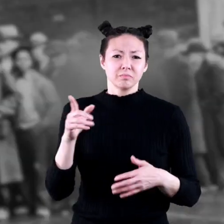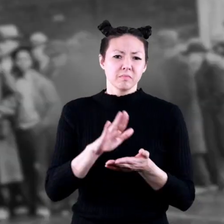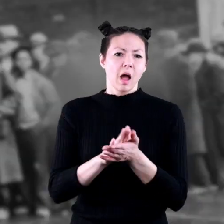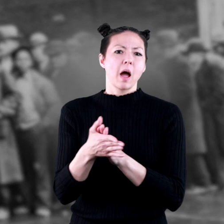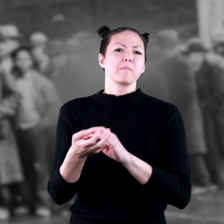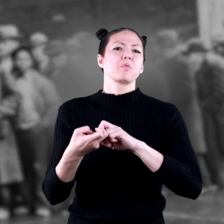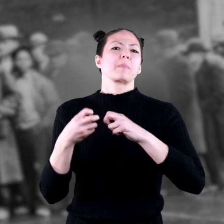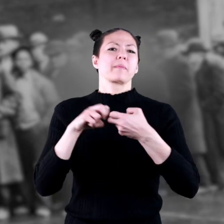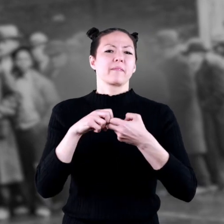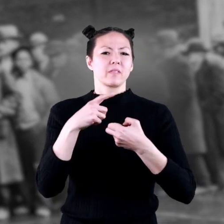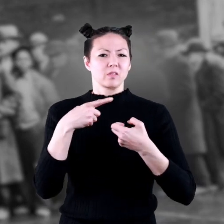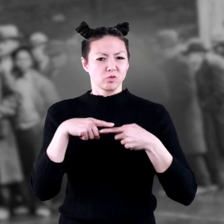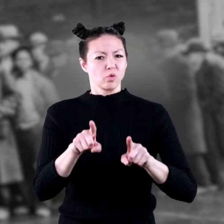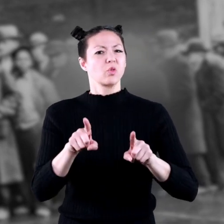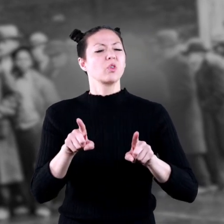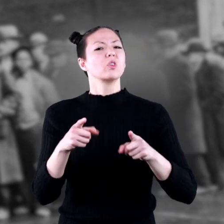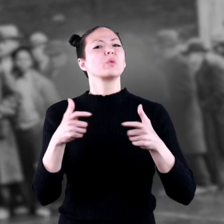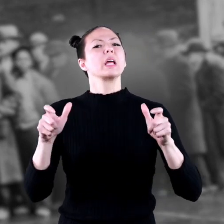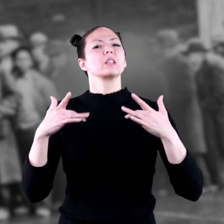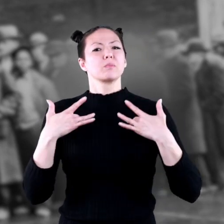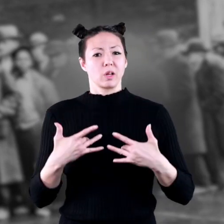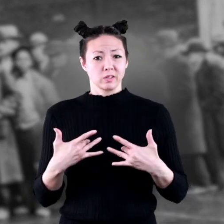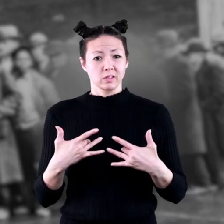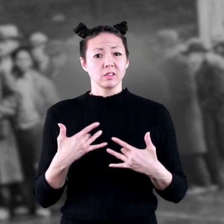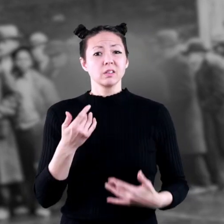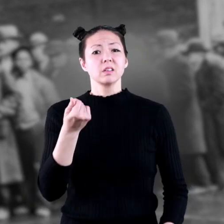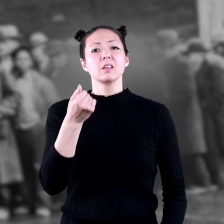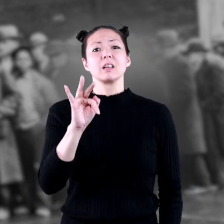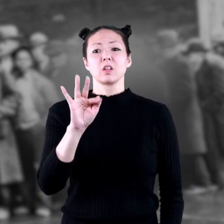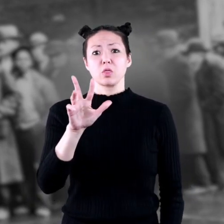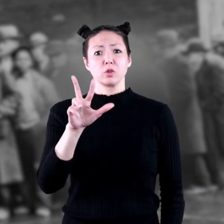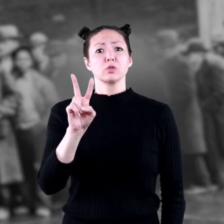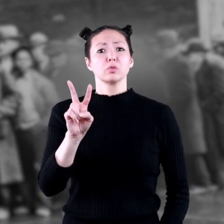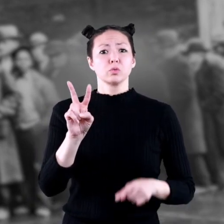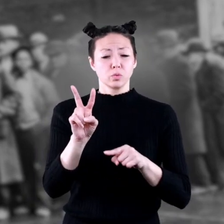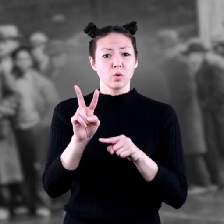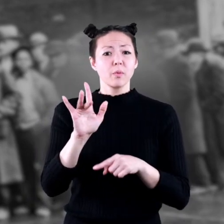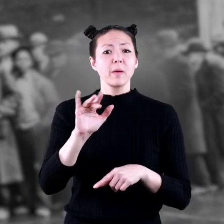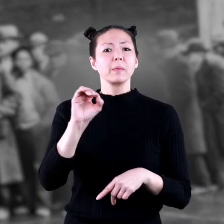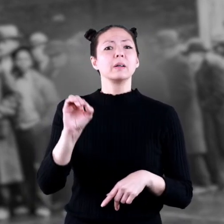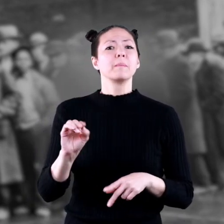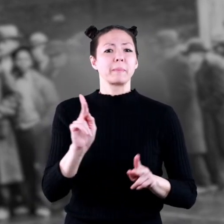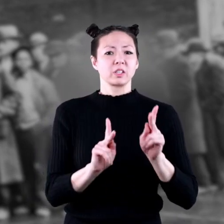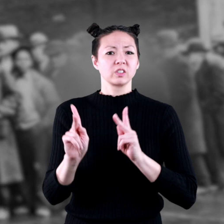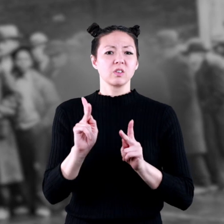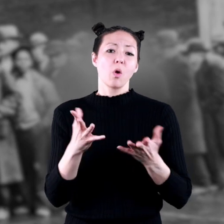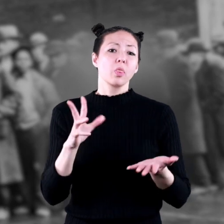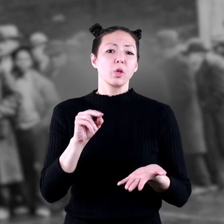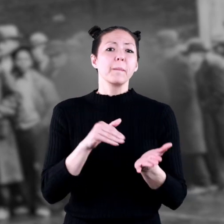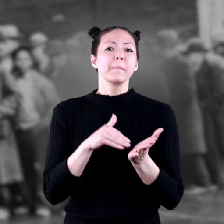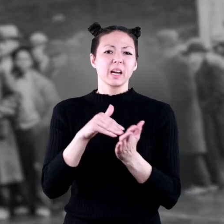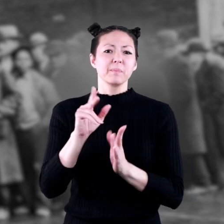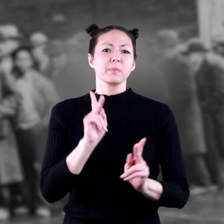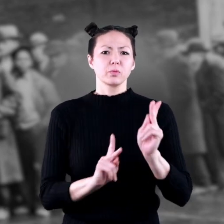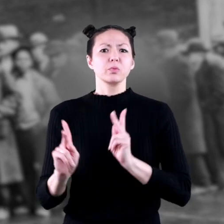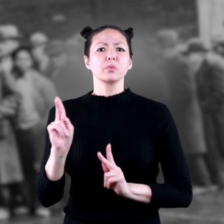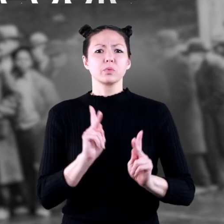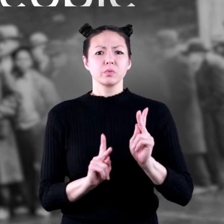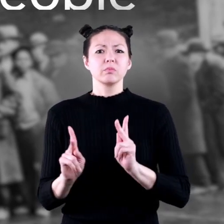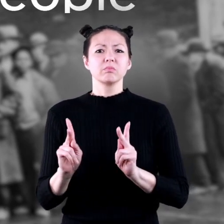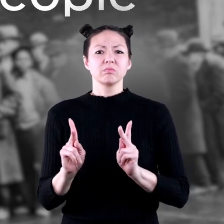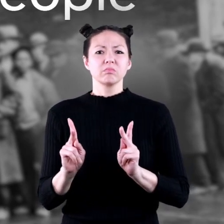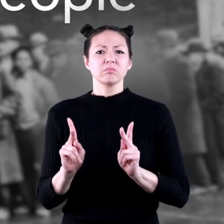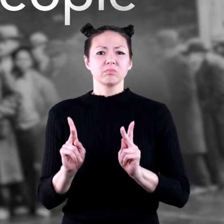Besides the homelessness, there were other problems during the Great Depression. By 1932, 25%